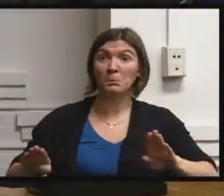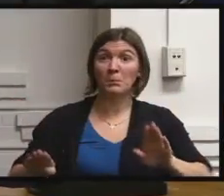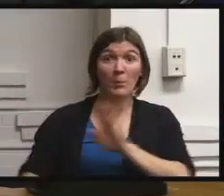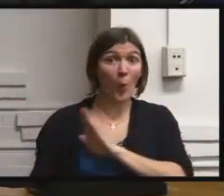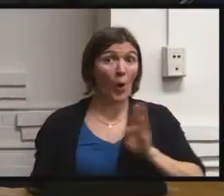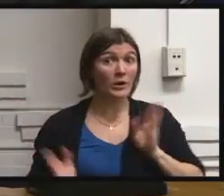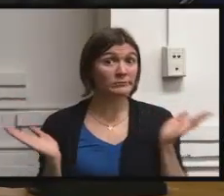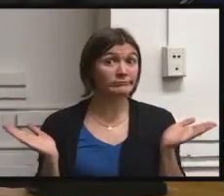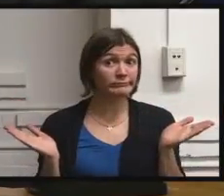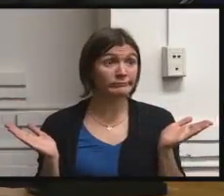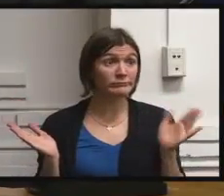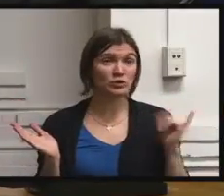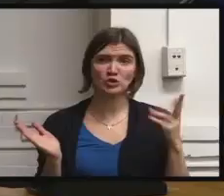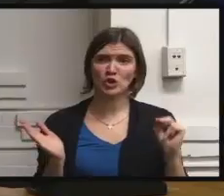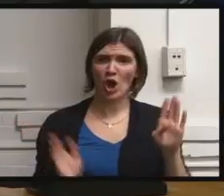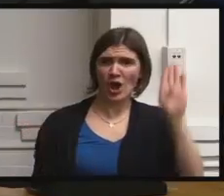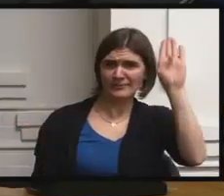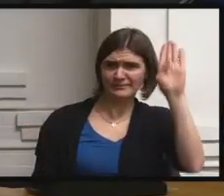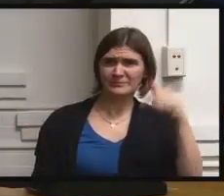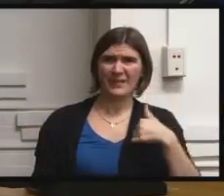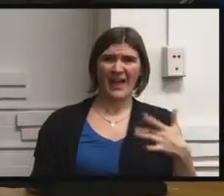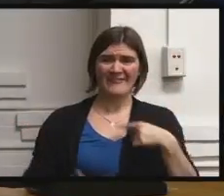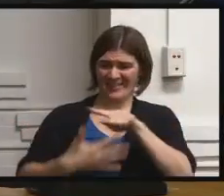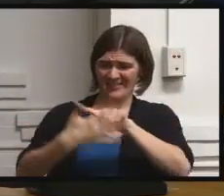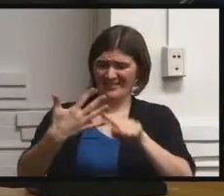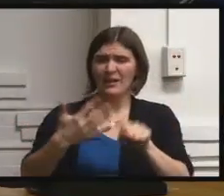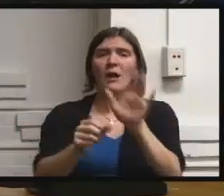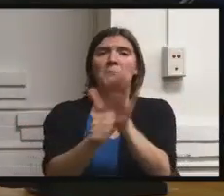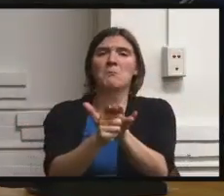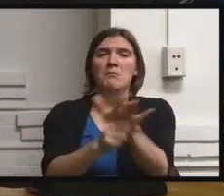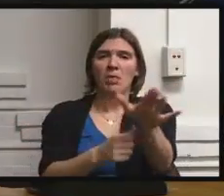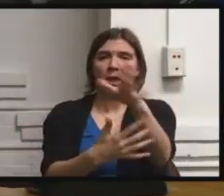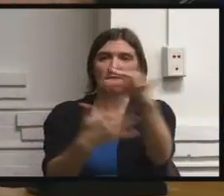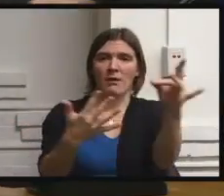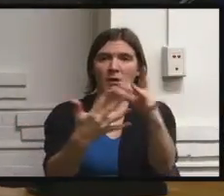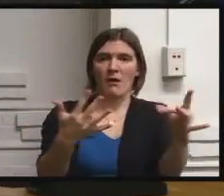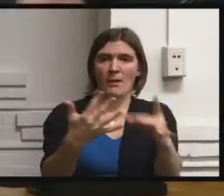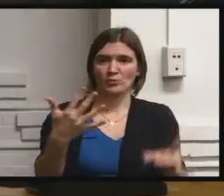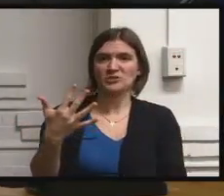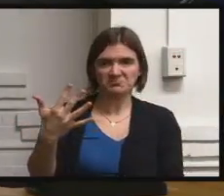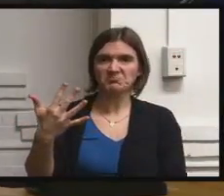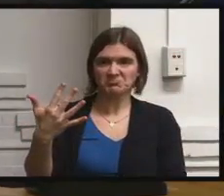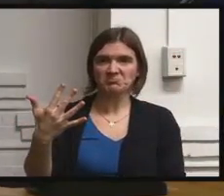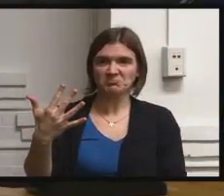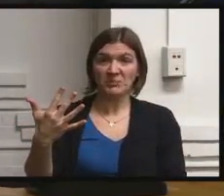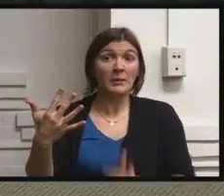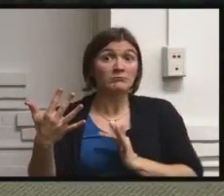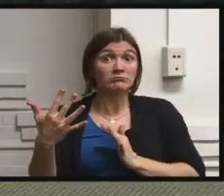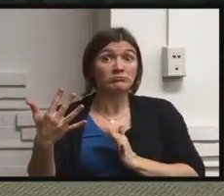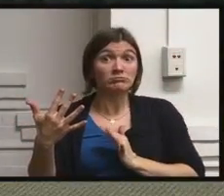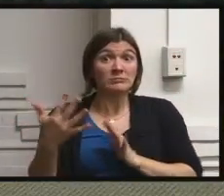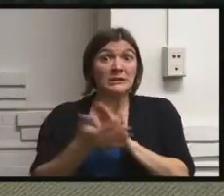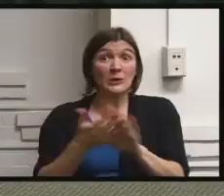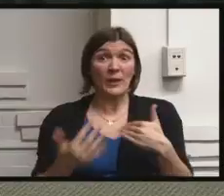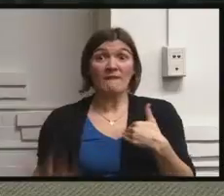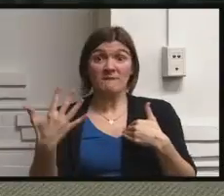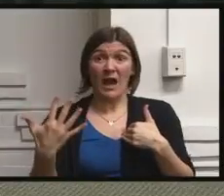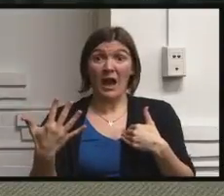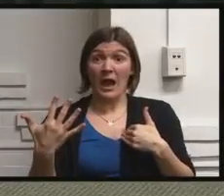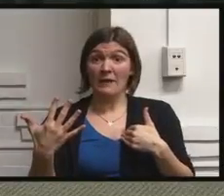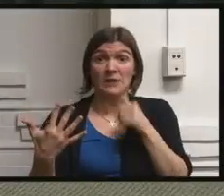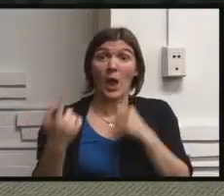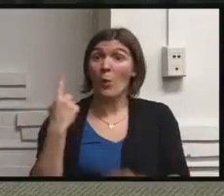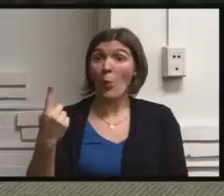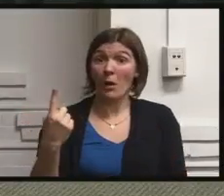Anybody on the board? Sure. I think we have plenty of, and I think it was great that we came up with those,